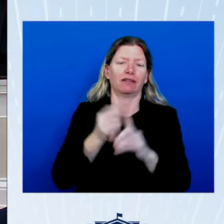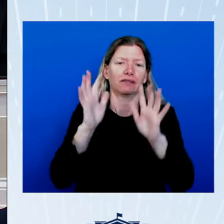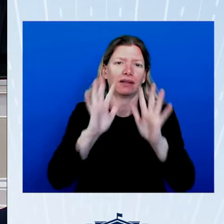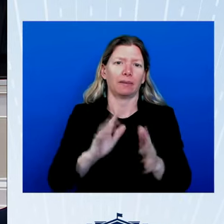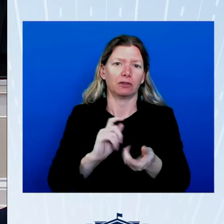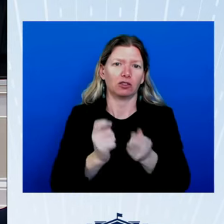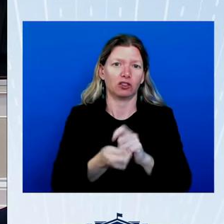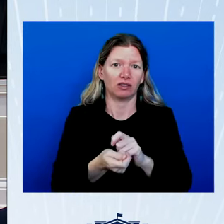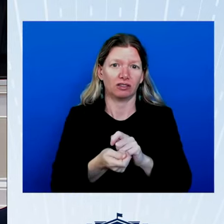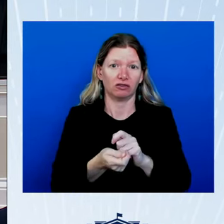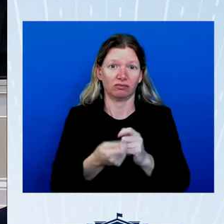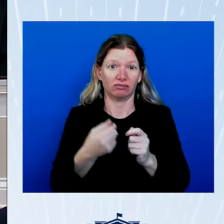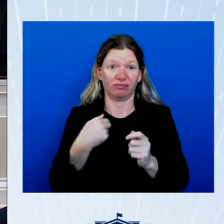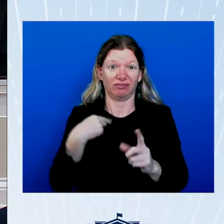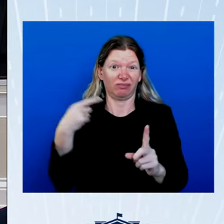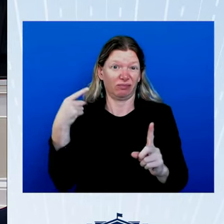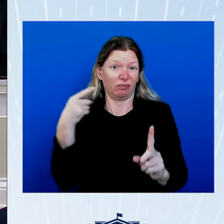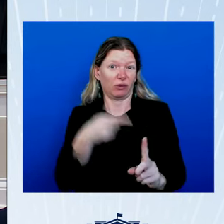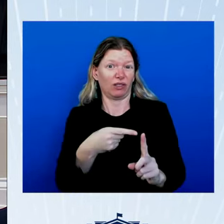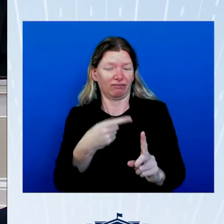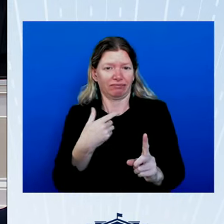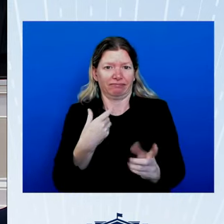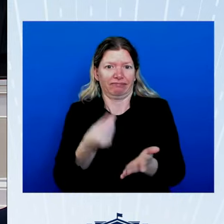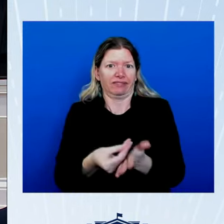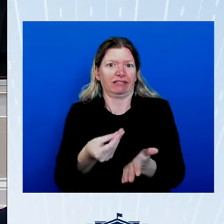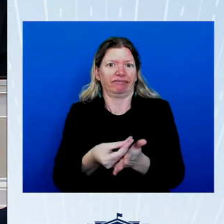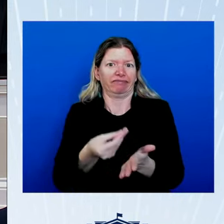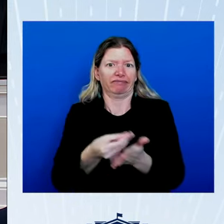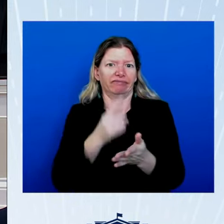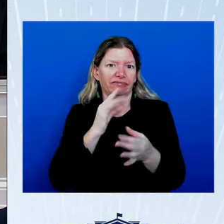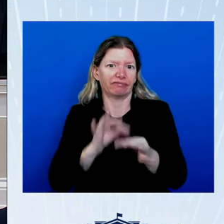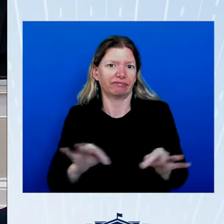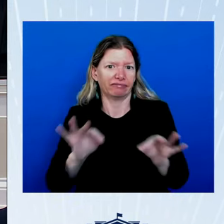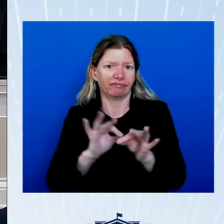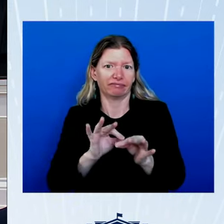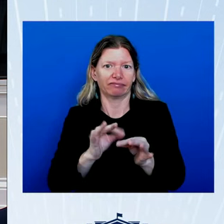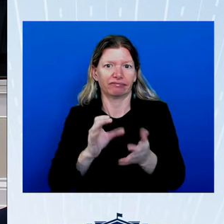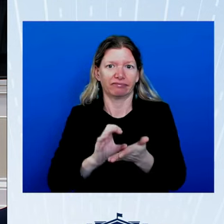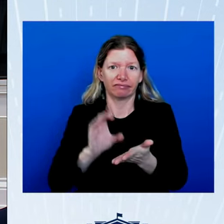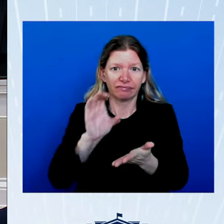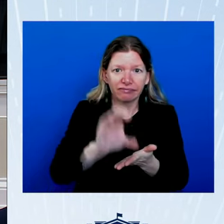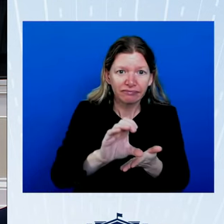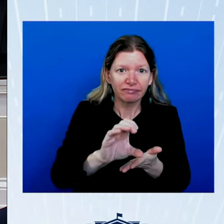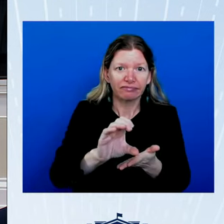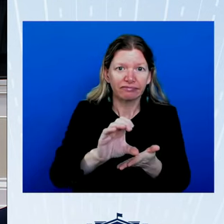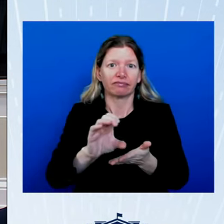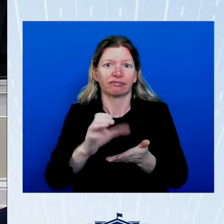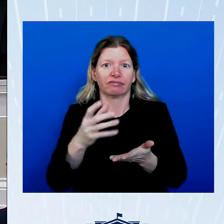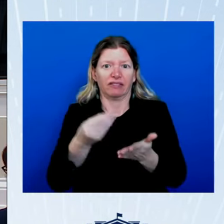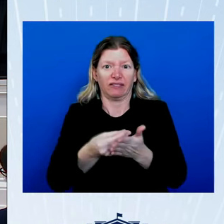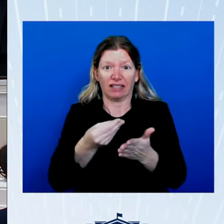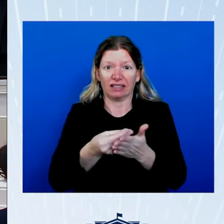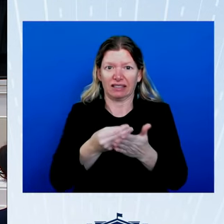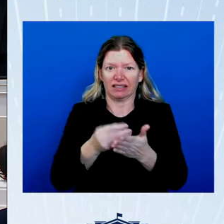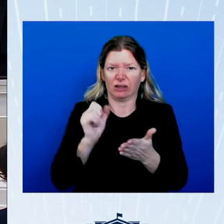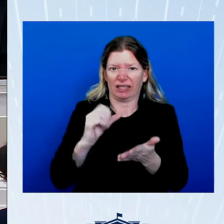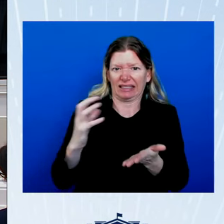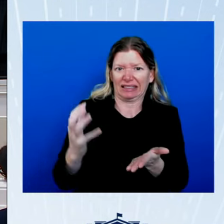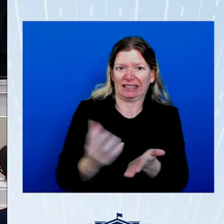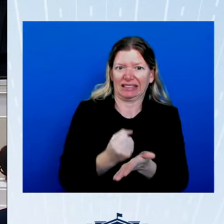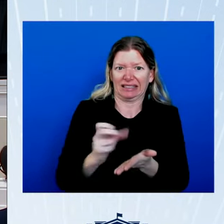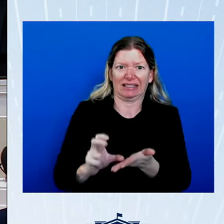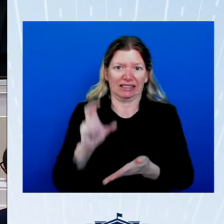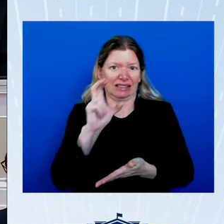to help, for example, hospitals and health systems do that. So we all have to work together on this really critically important